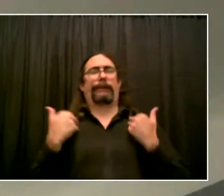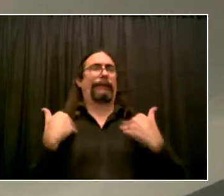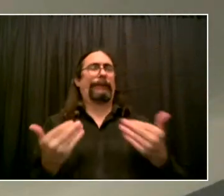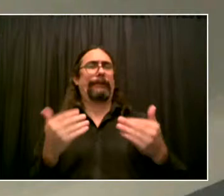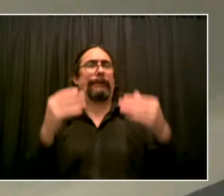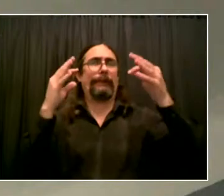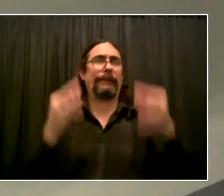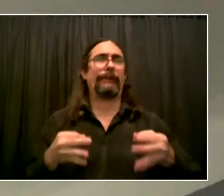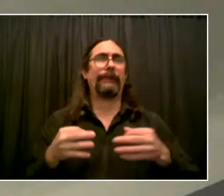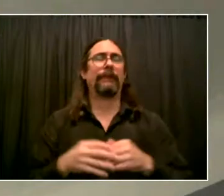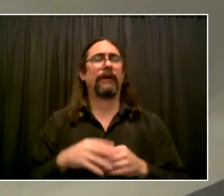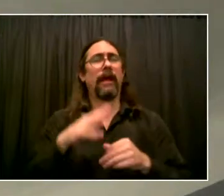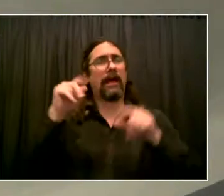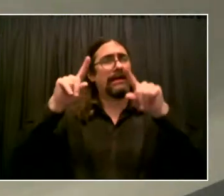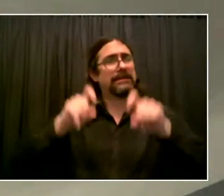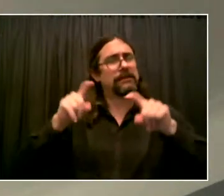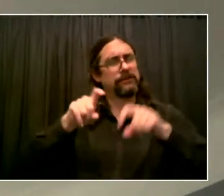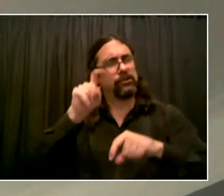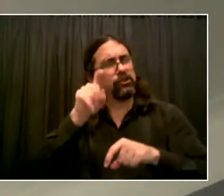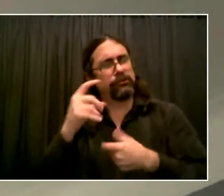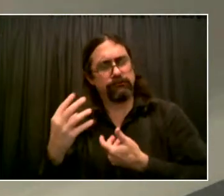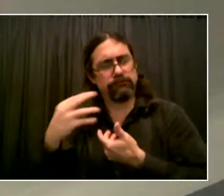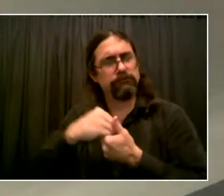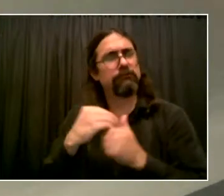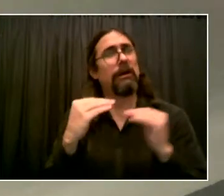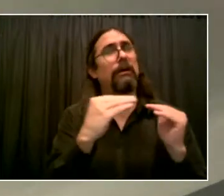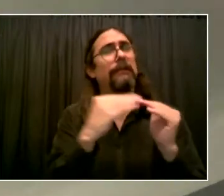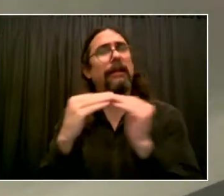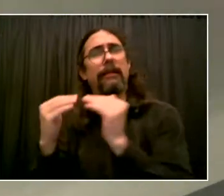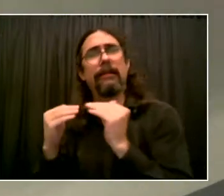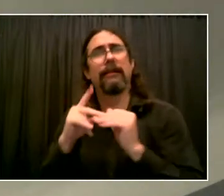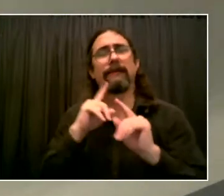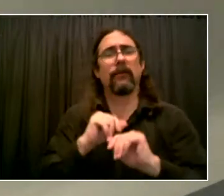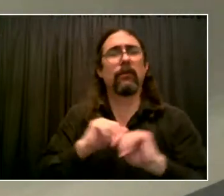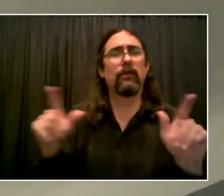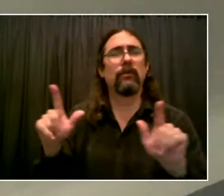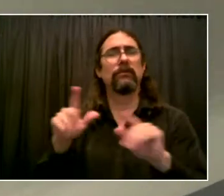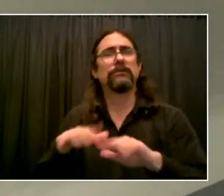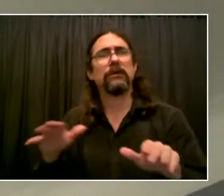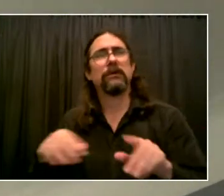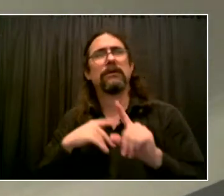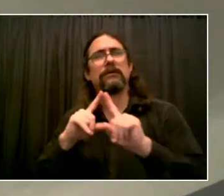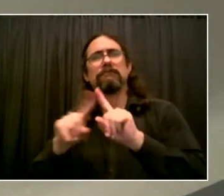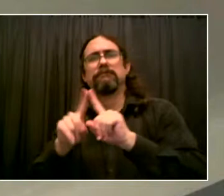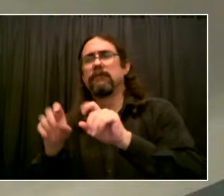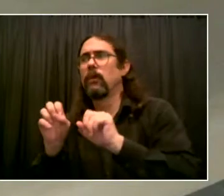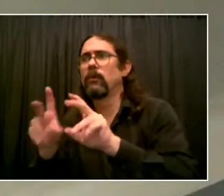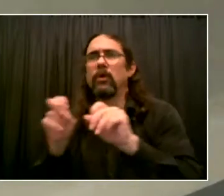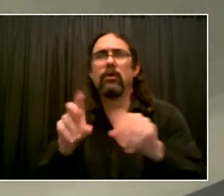to have that experience and have the